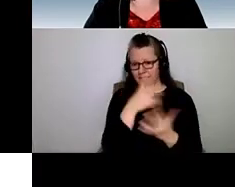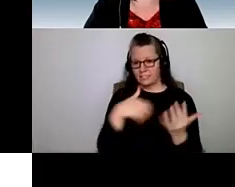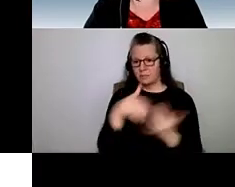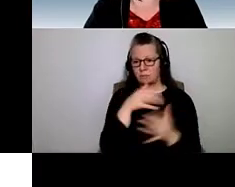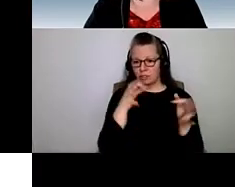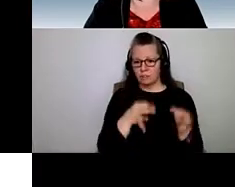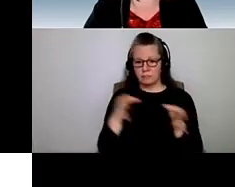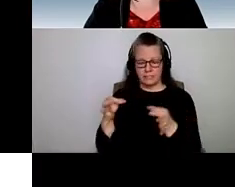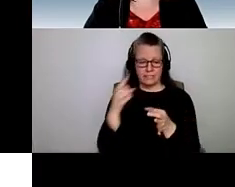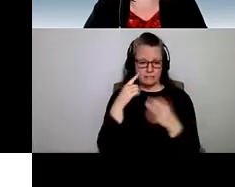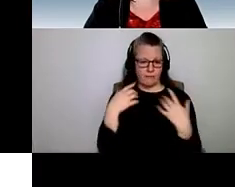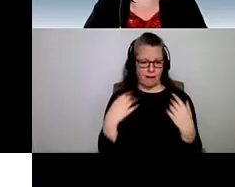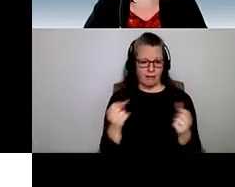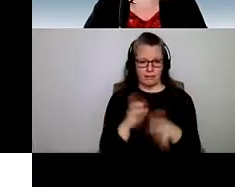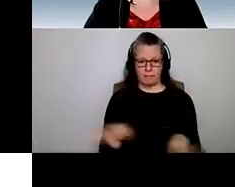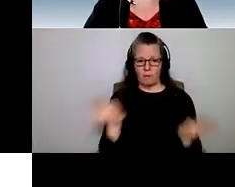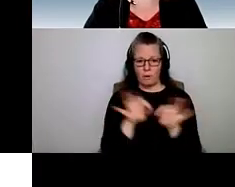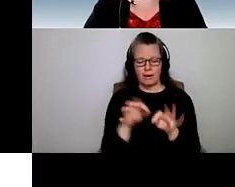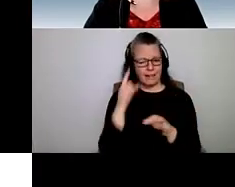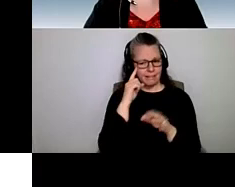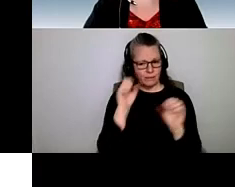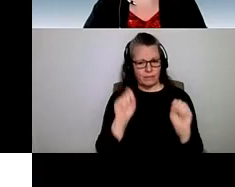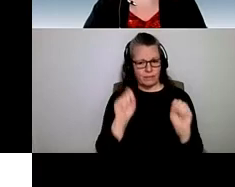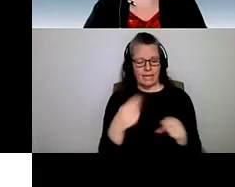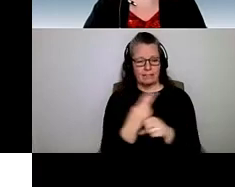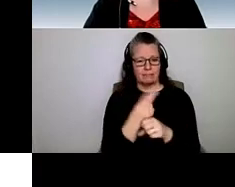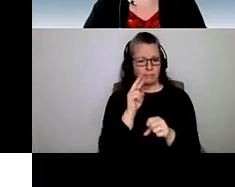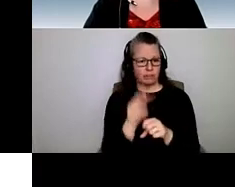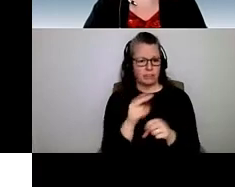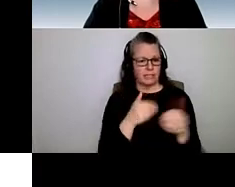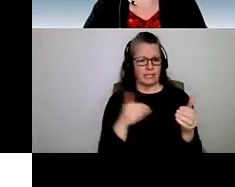are so important, and I think we can go to the next slide.